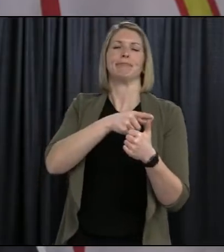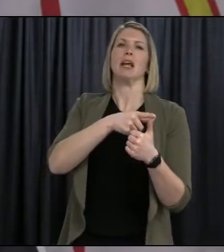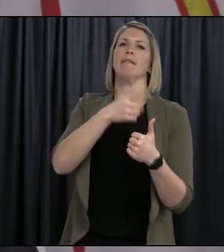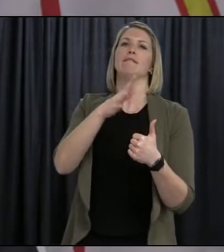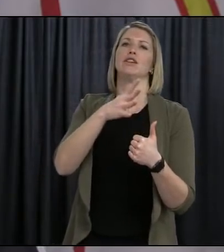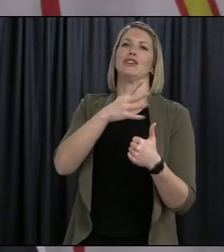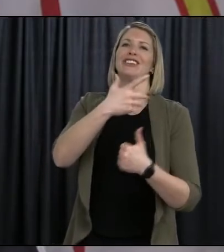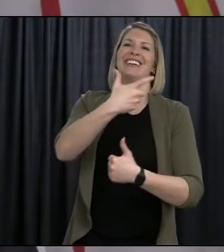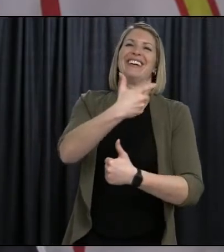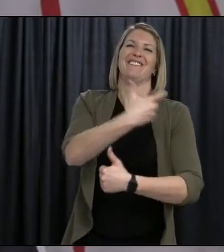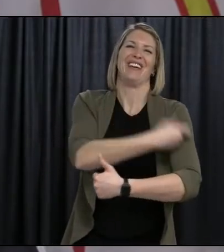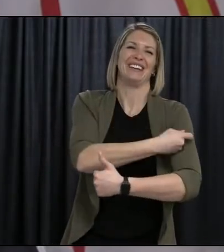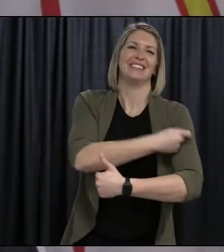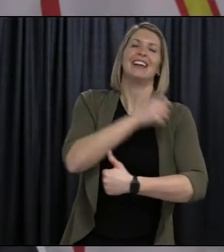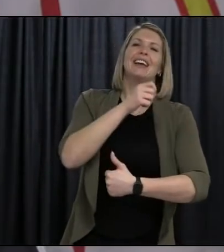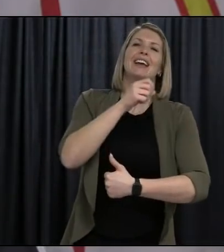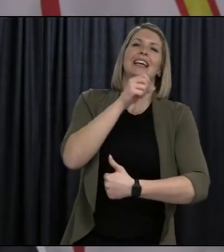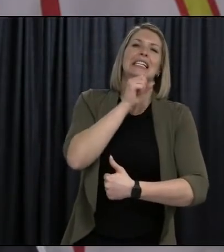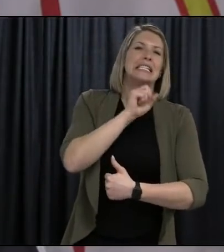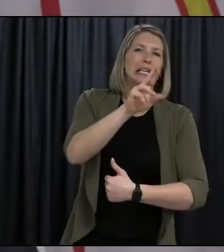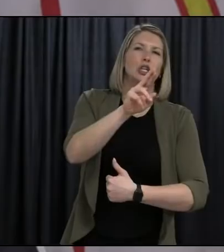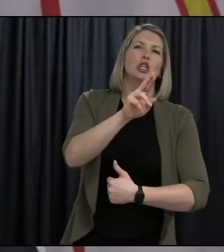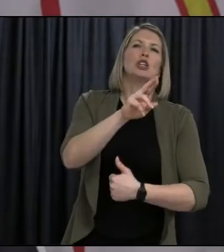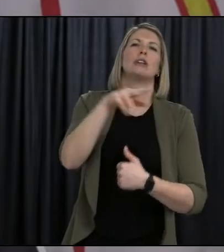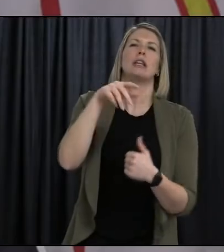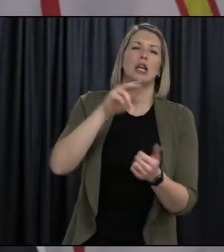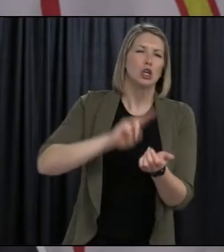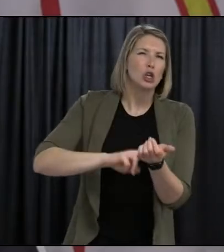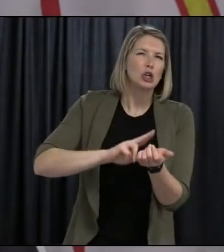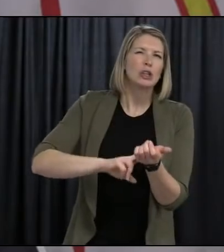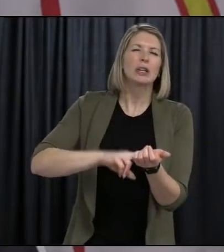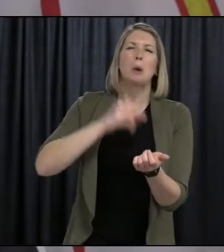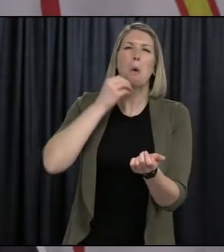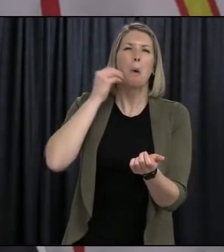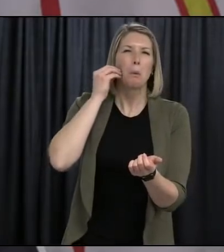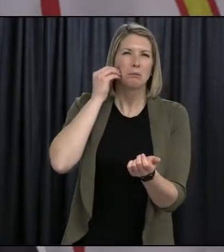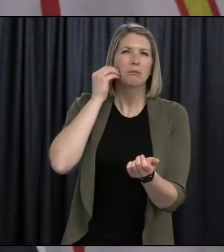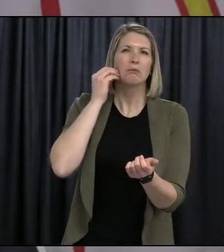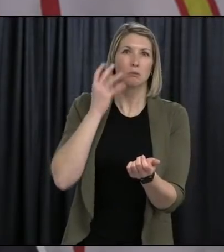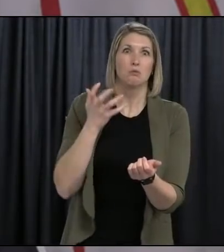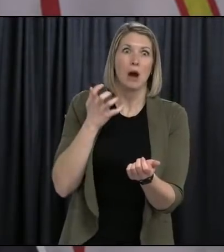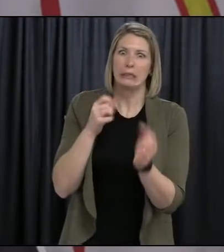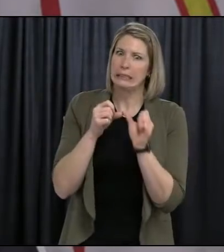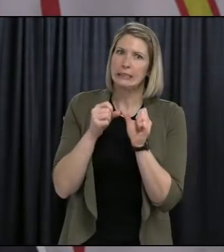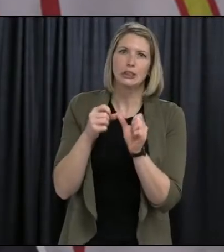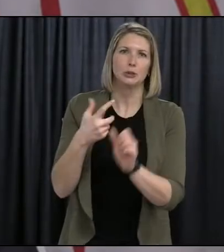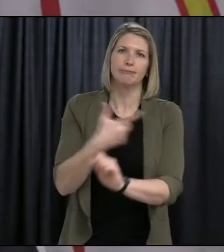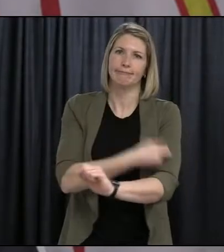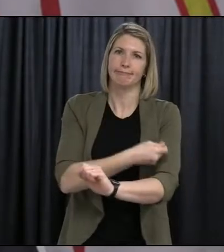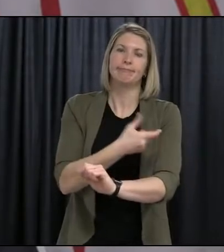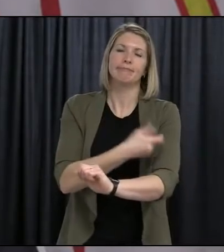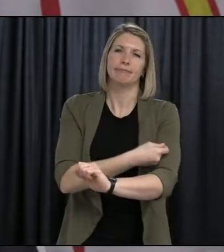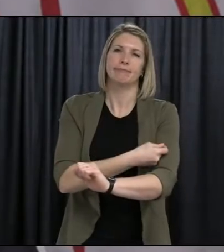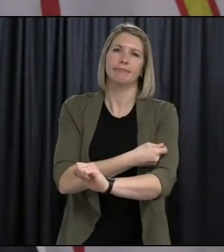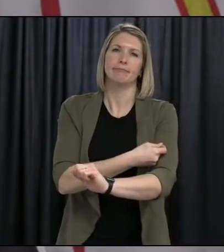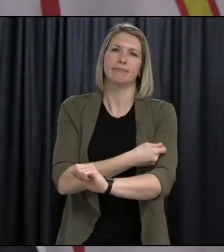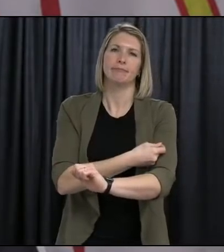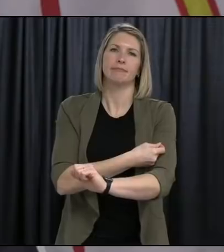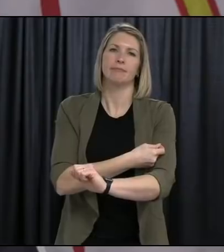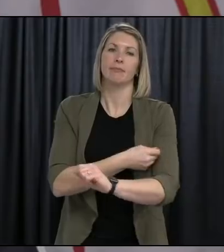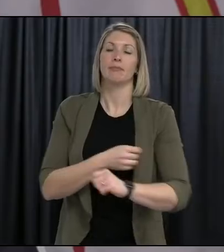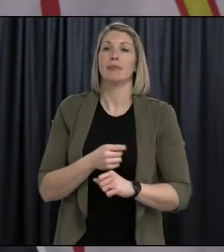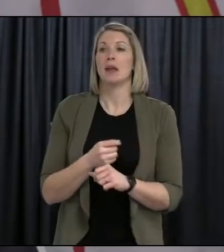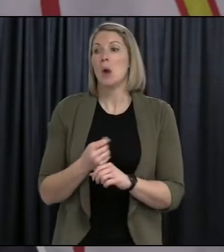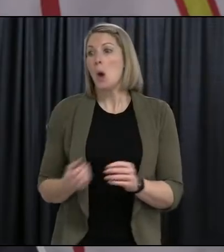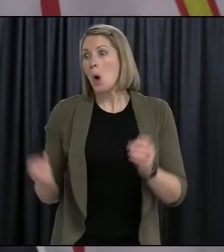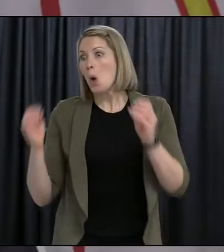living facilities. And then there are other groups as well. The final decisions have not